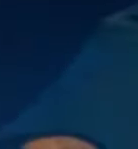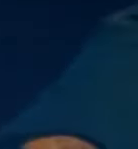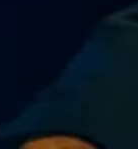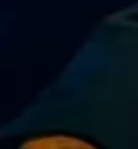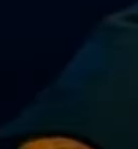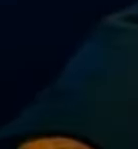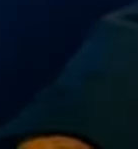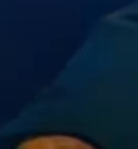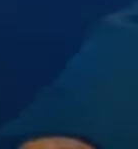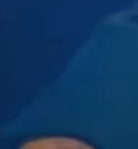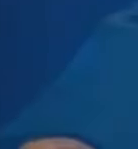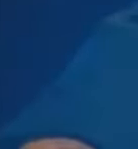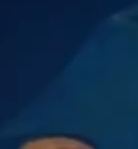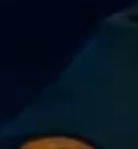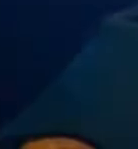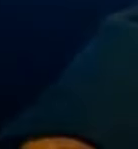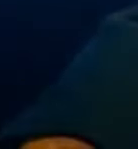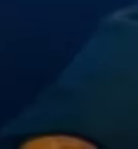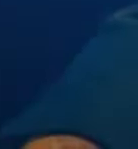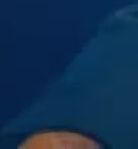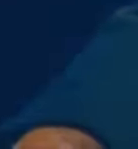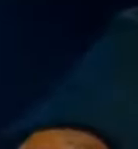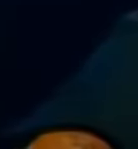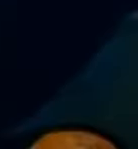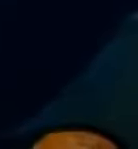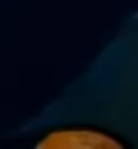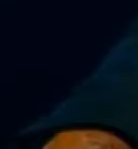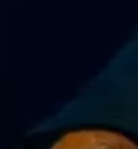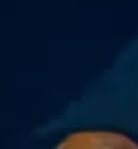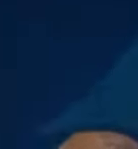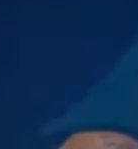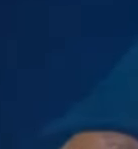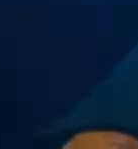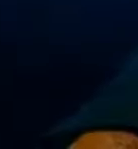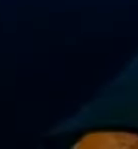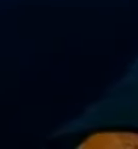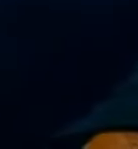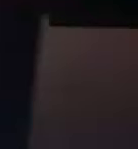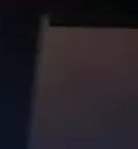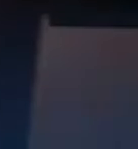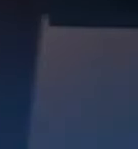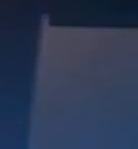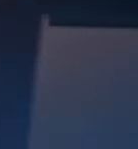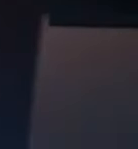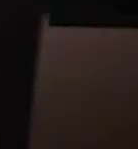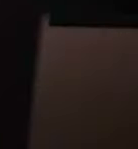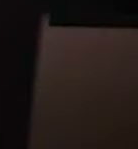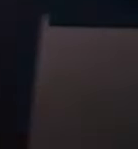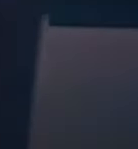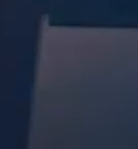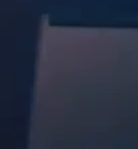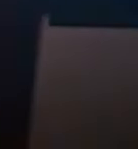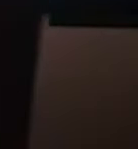that is how I see it. And the other thing is that when God starts doing that in your life, then you have to go back to the manual and